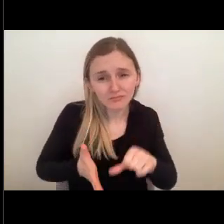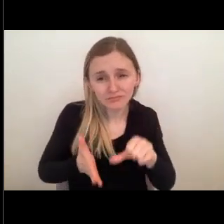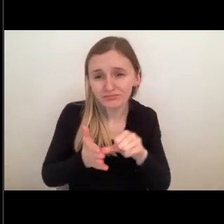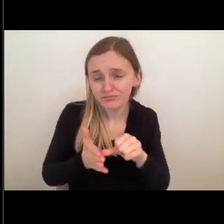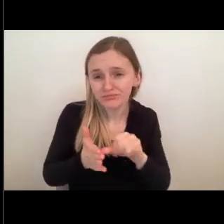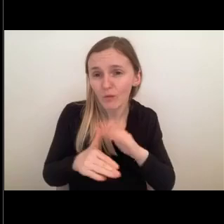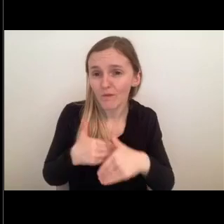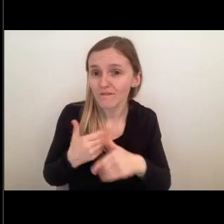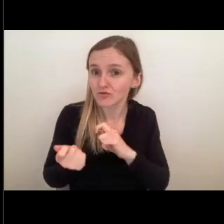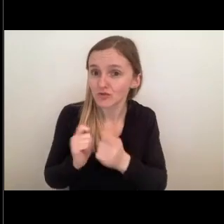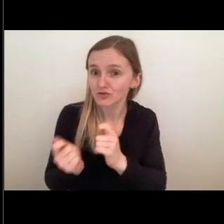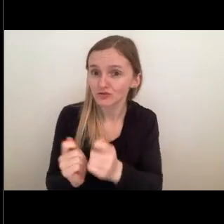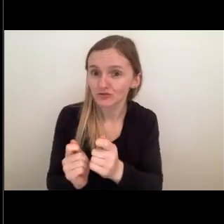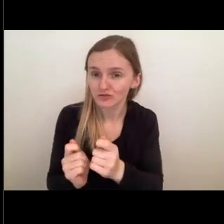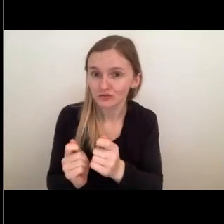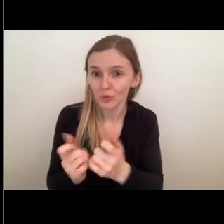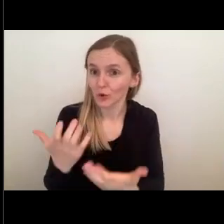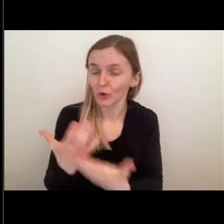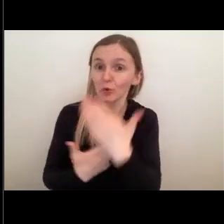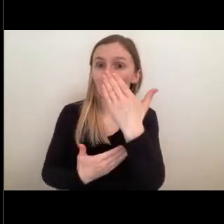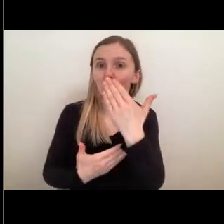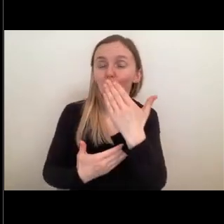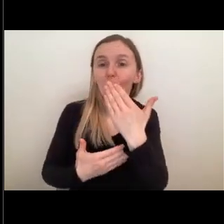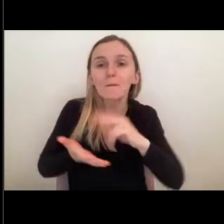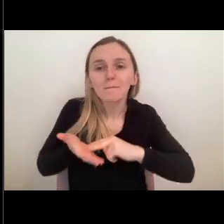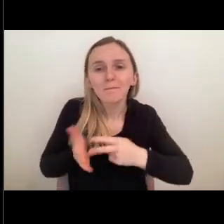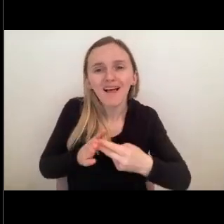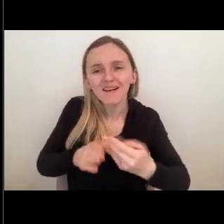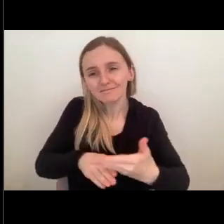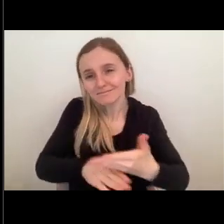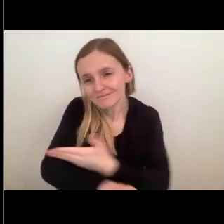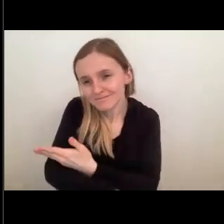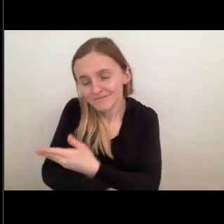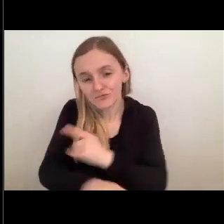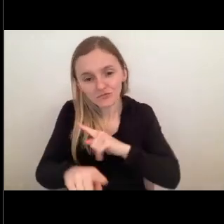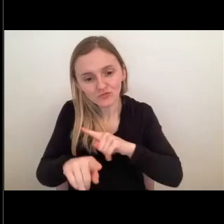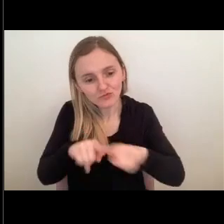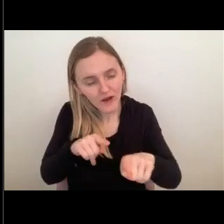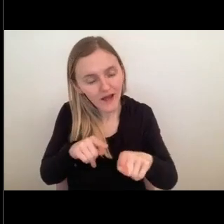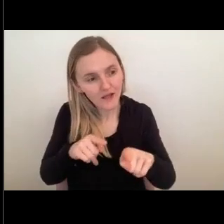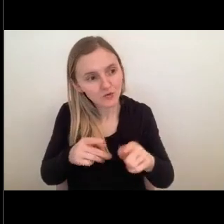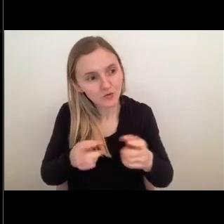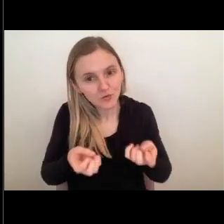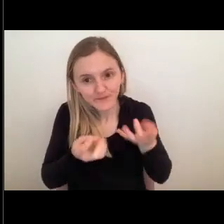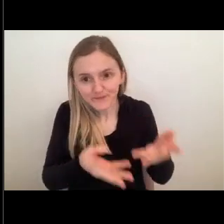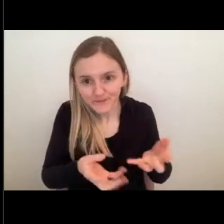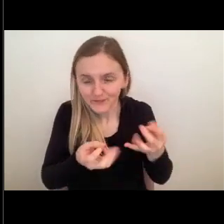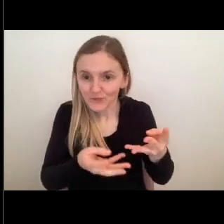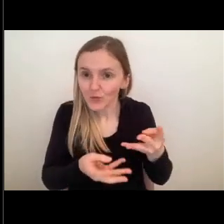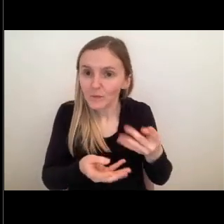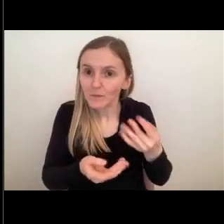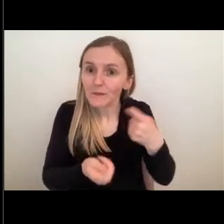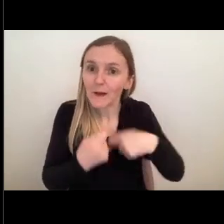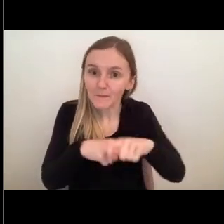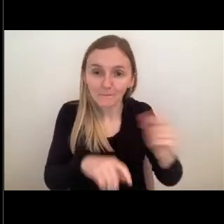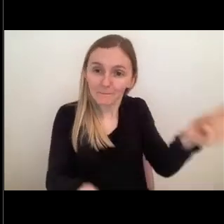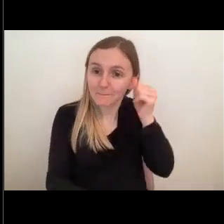new, plan ahead. You know, when you're planning something, try and familiarise it as much as possible. You know, when we talk